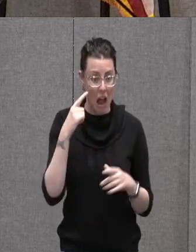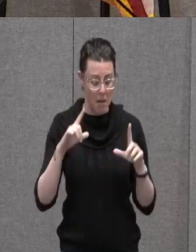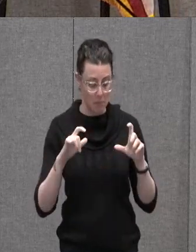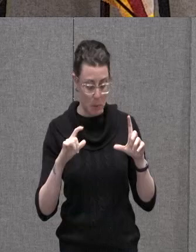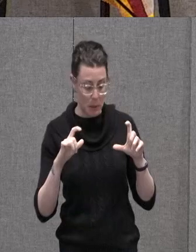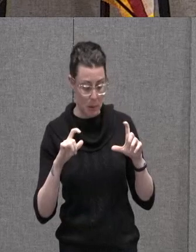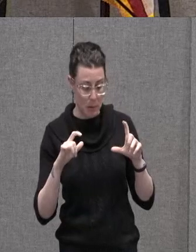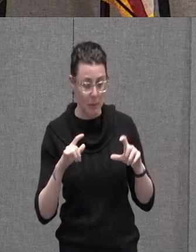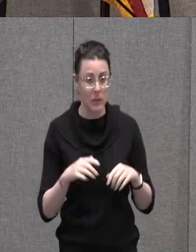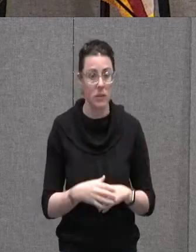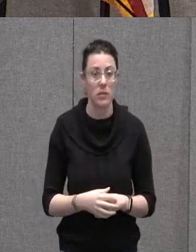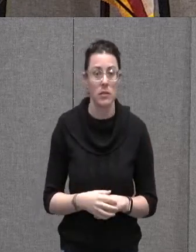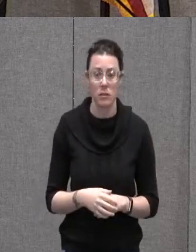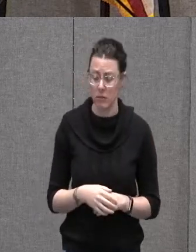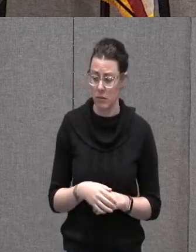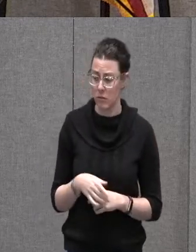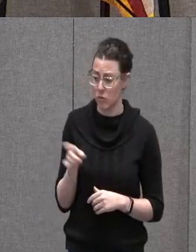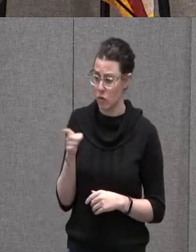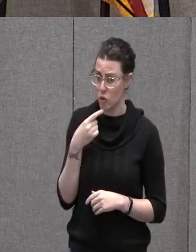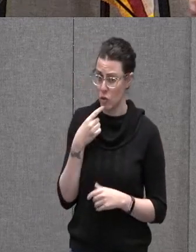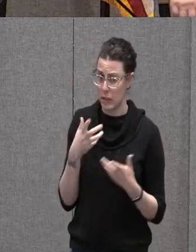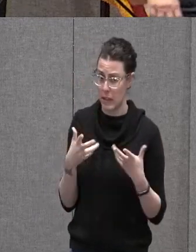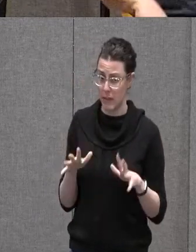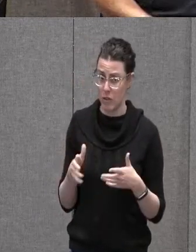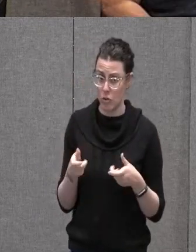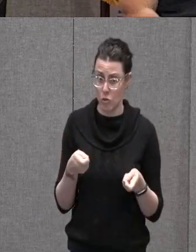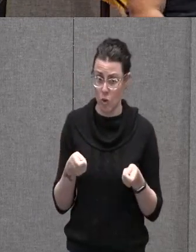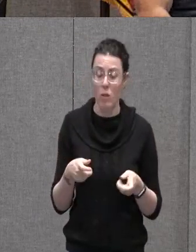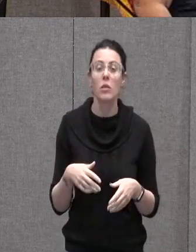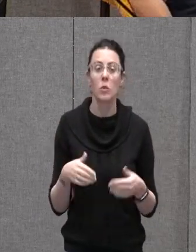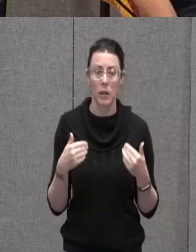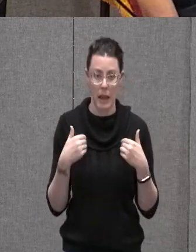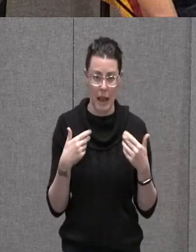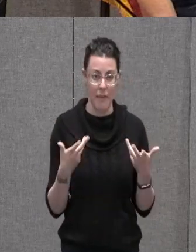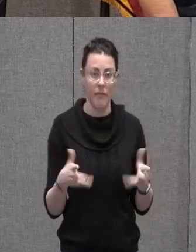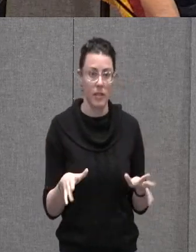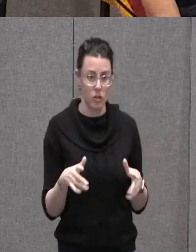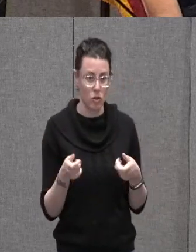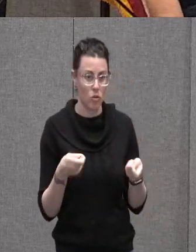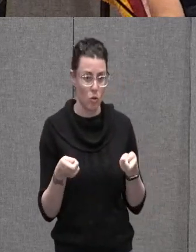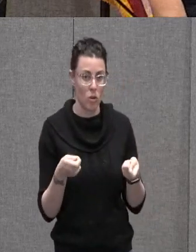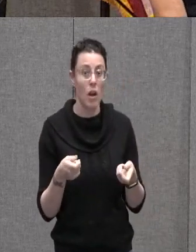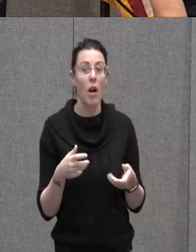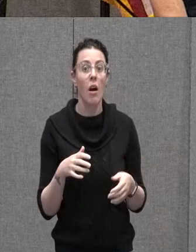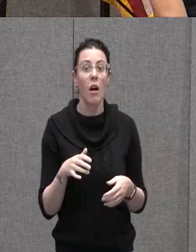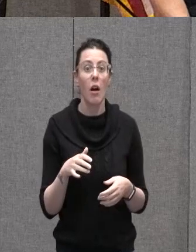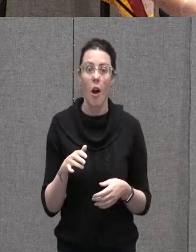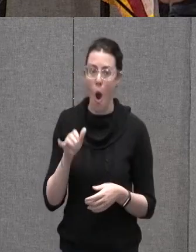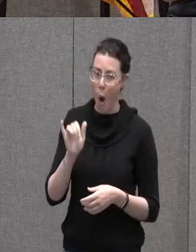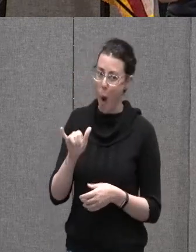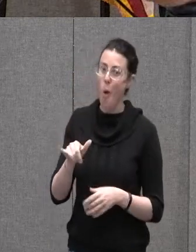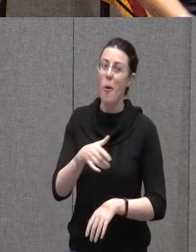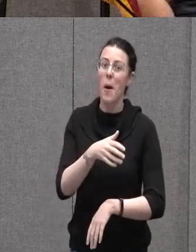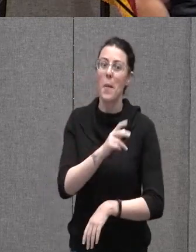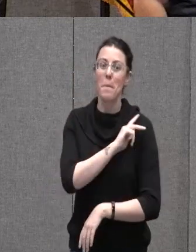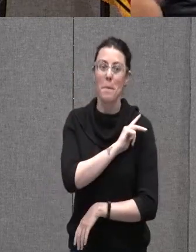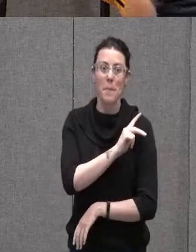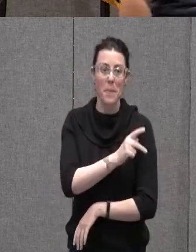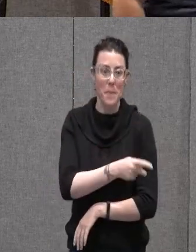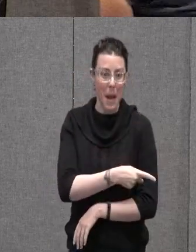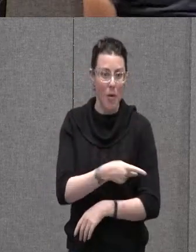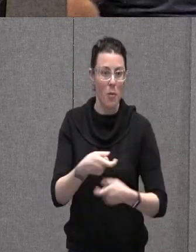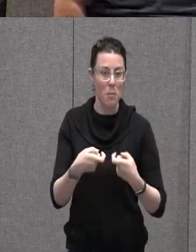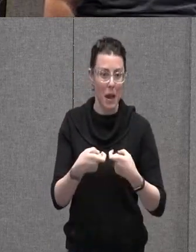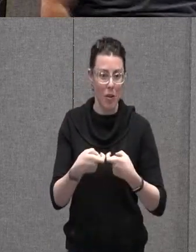pictures. The controller. Did you say the controller? We got the controller, the brain. The power source, the battery. Why did I think of that?